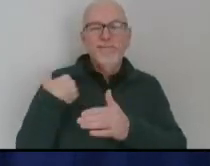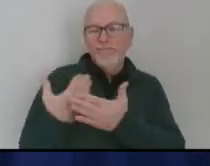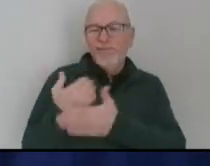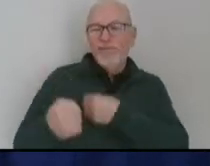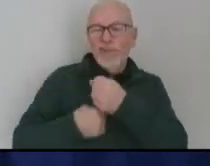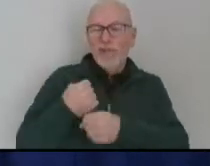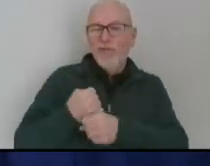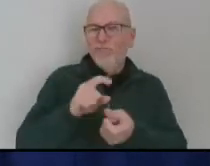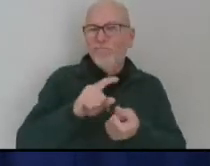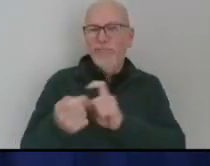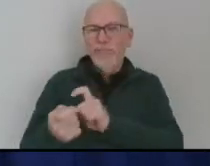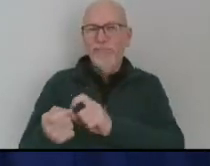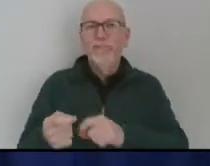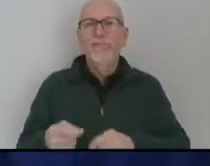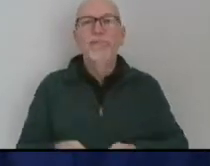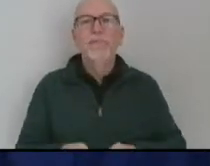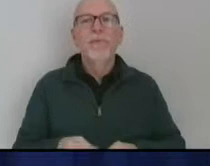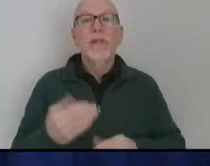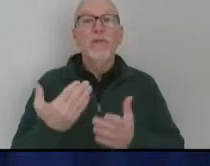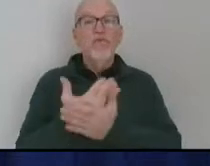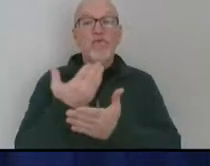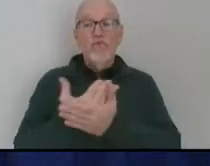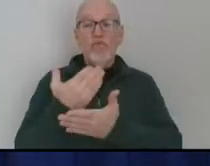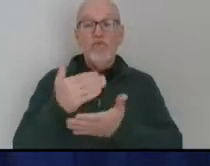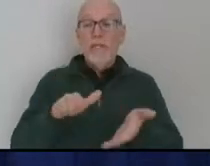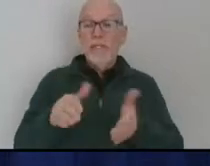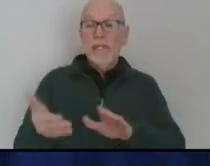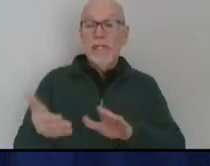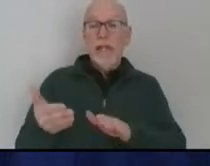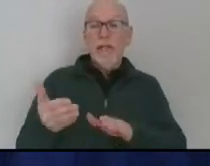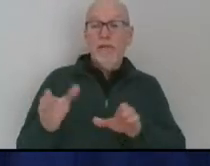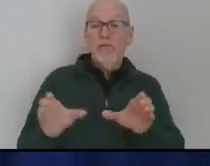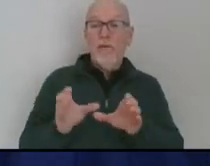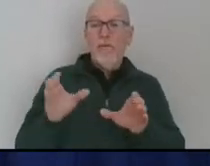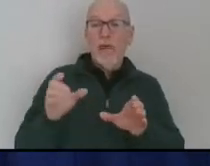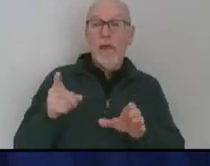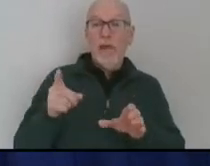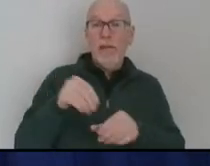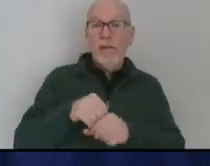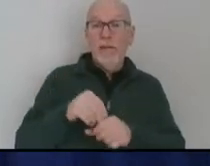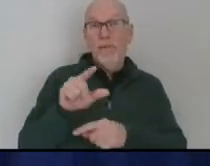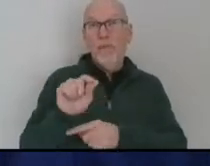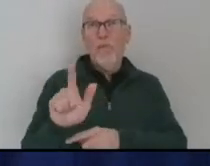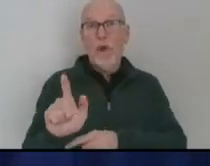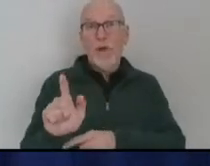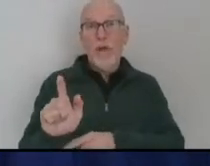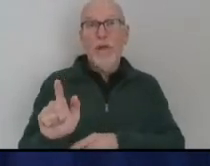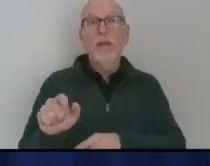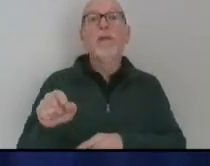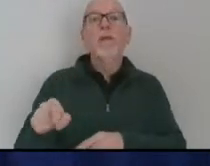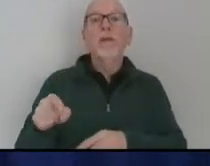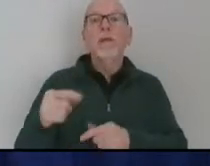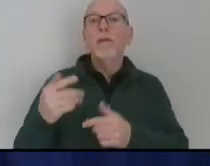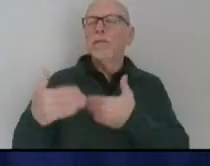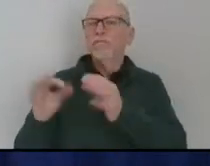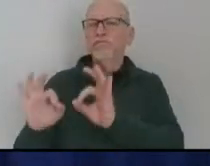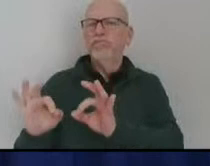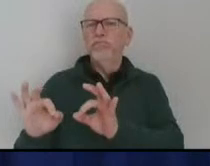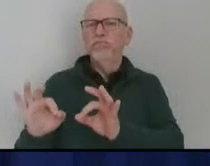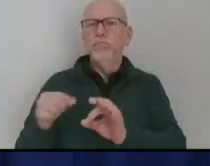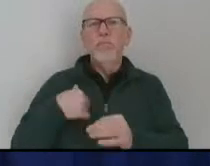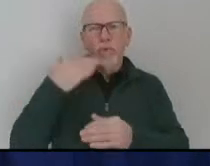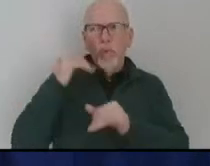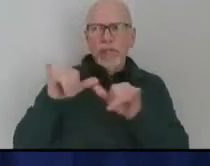time. And the new deaths that have been certified into 2021 are going very, very well. We know the system